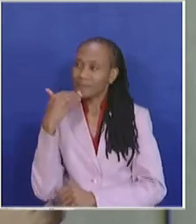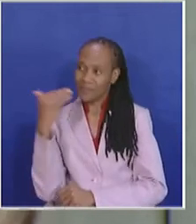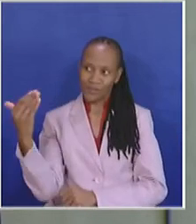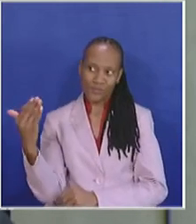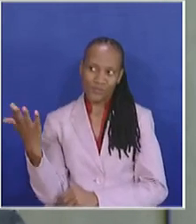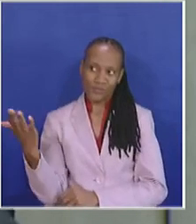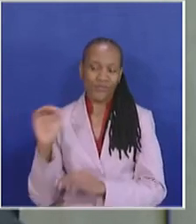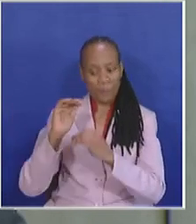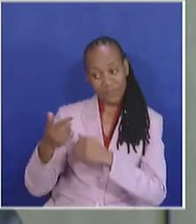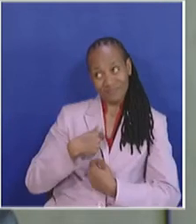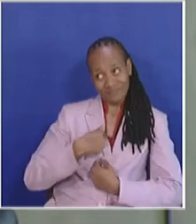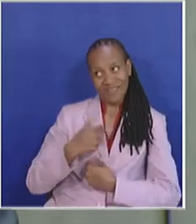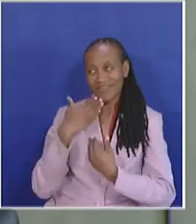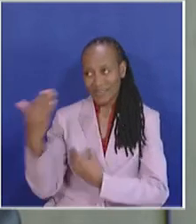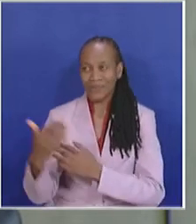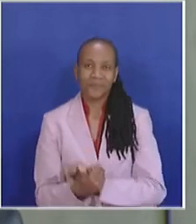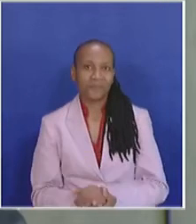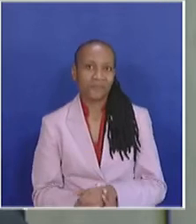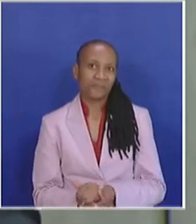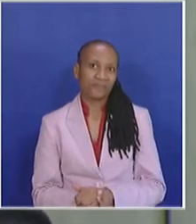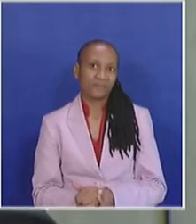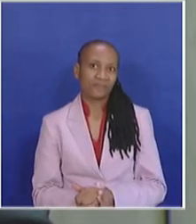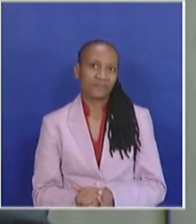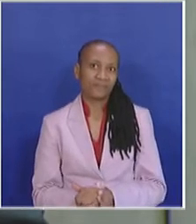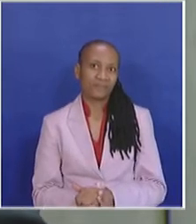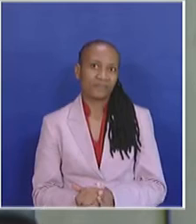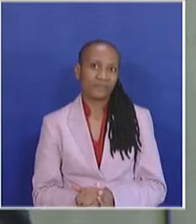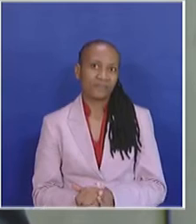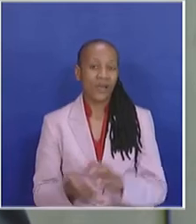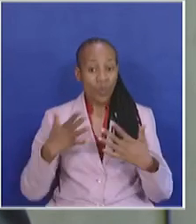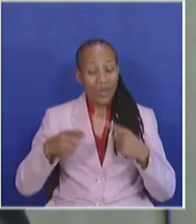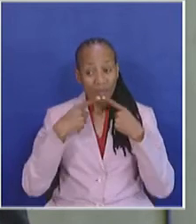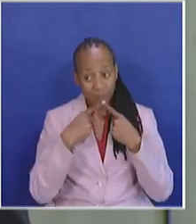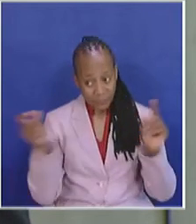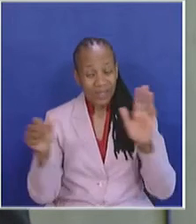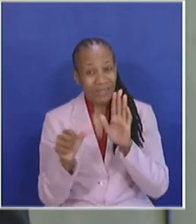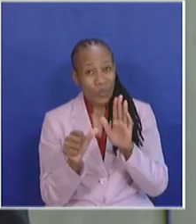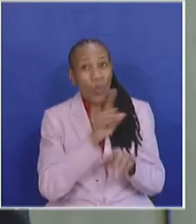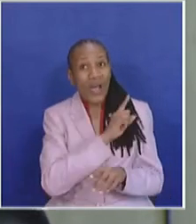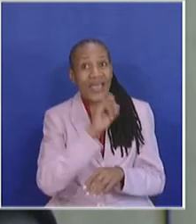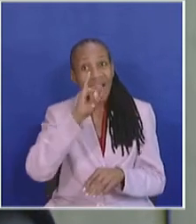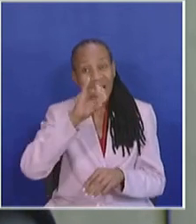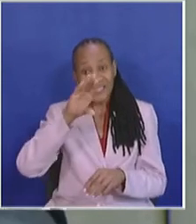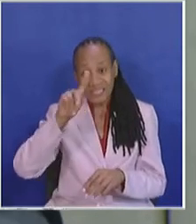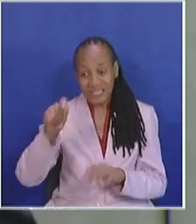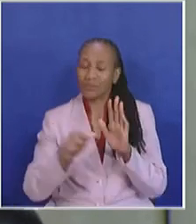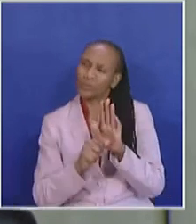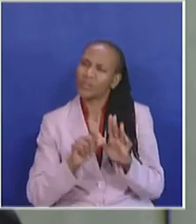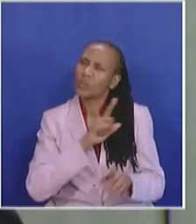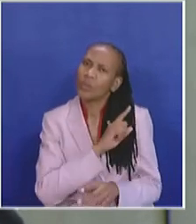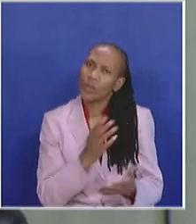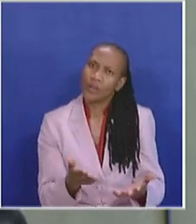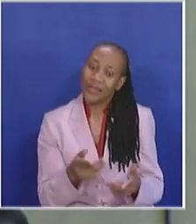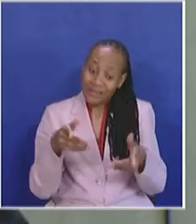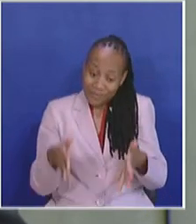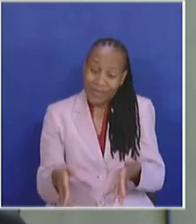for protecting me. Let me highlight the importance of ICT. It is only in